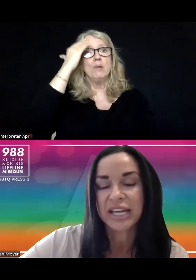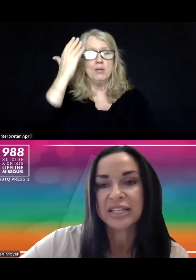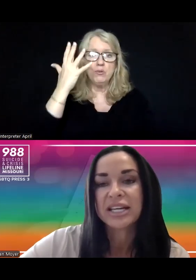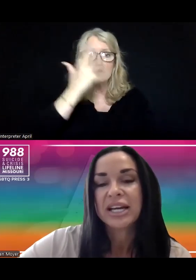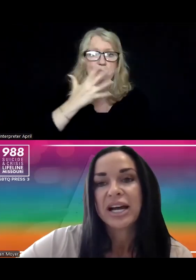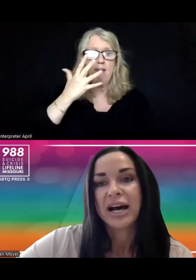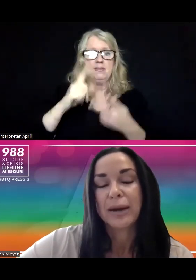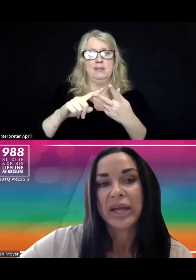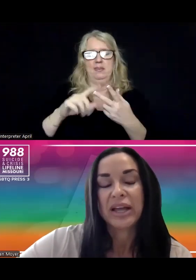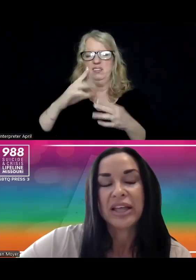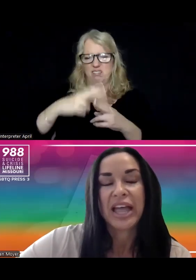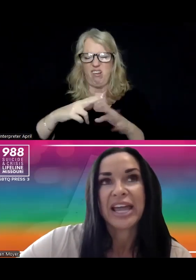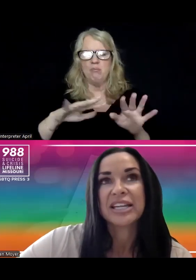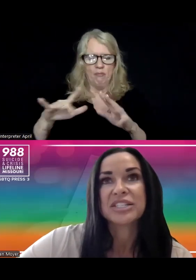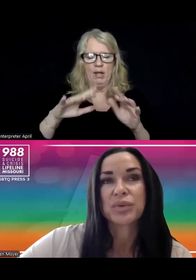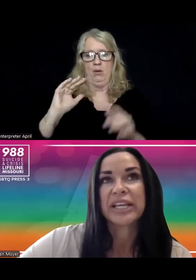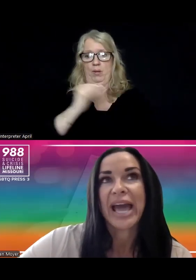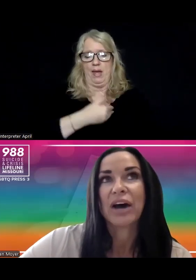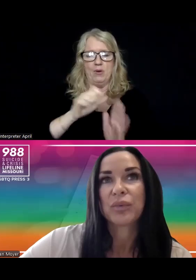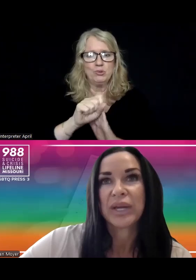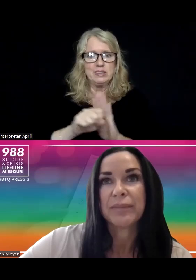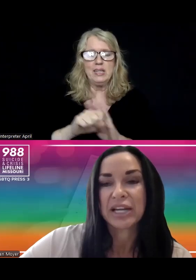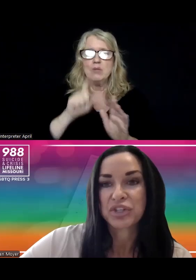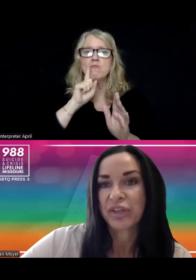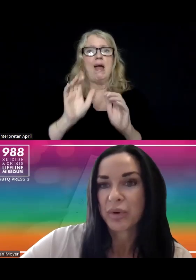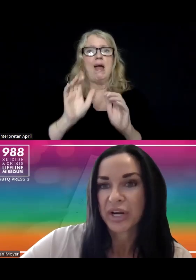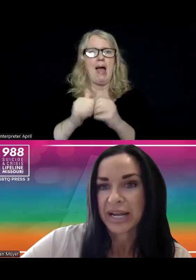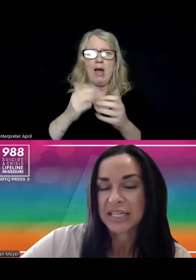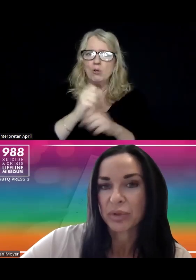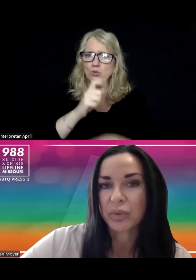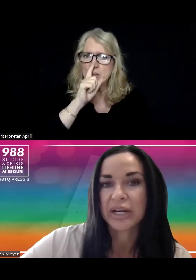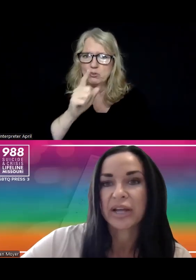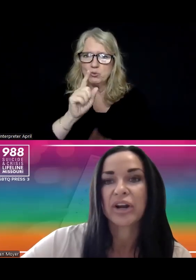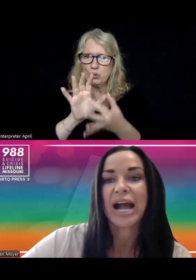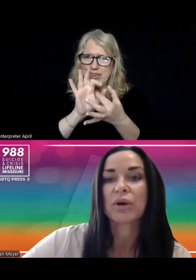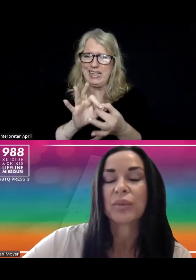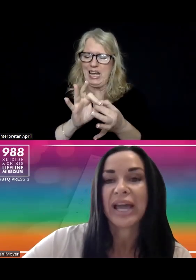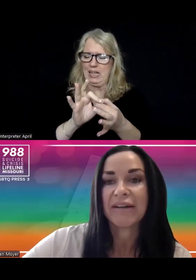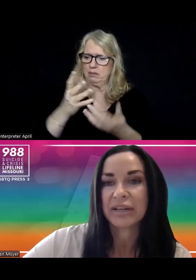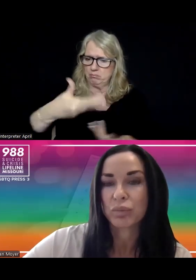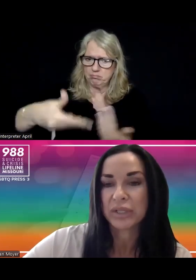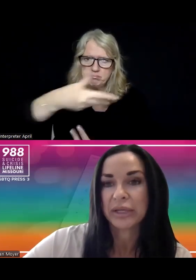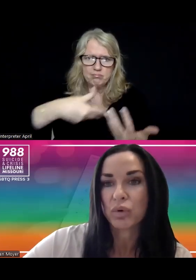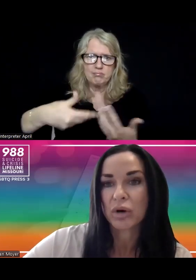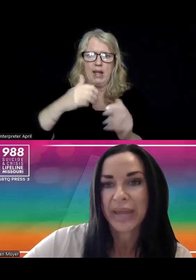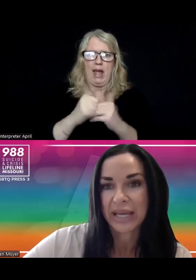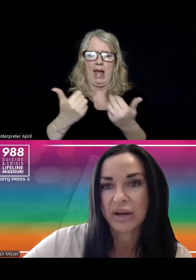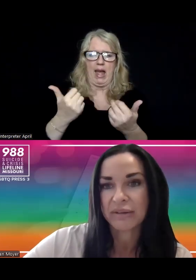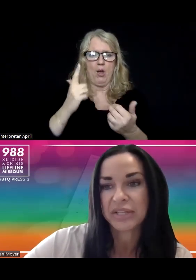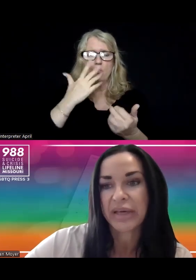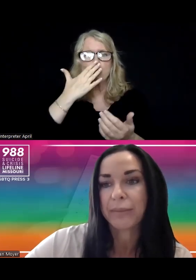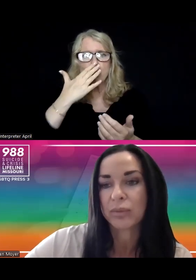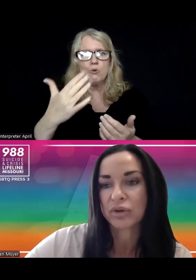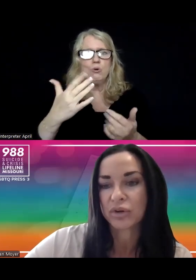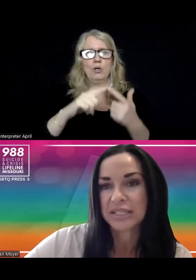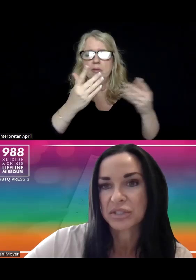our state. And really, how do we make sure that we're connecting with one another? How are we having a really warm handoff